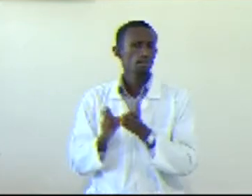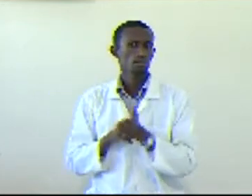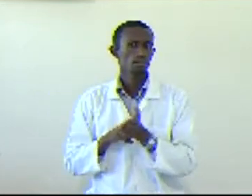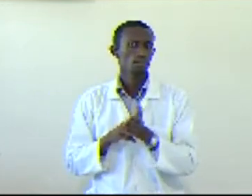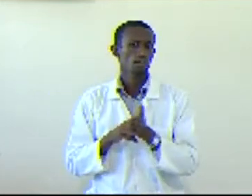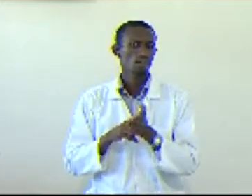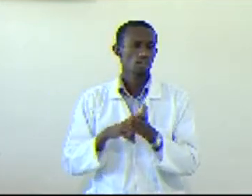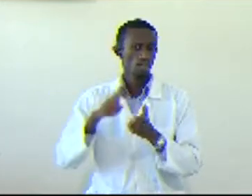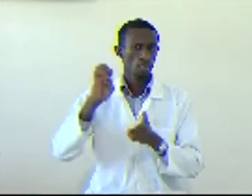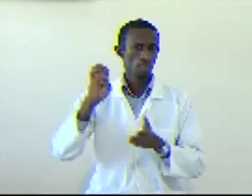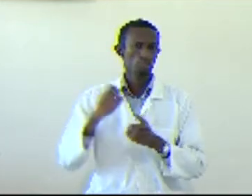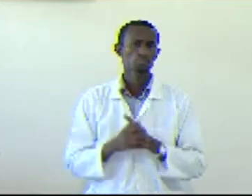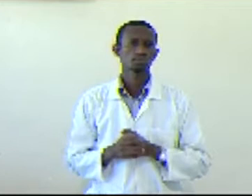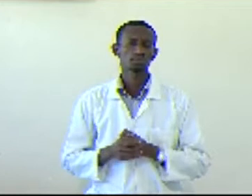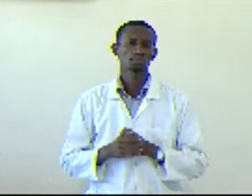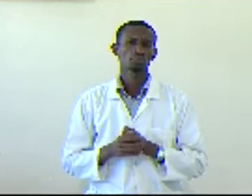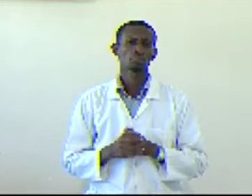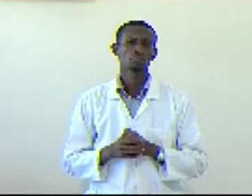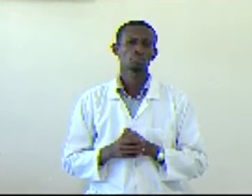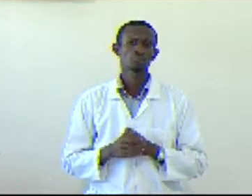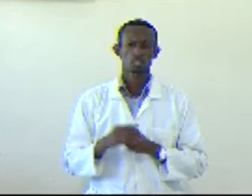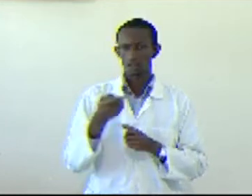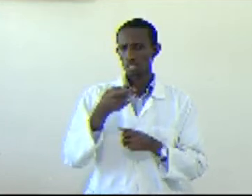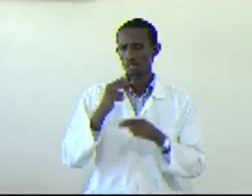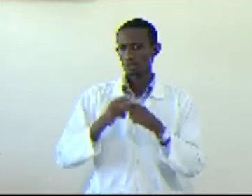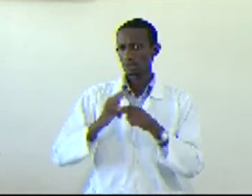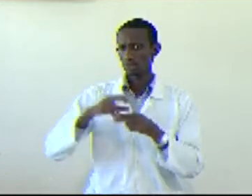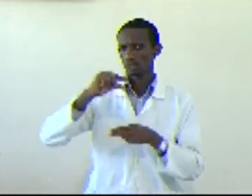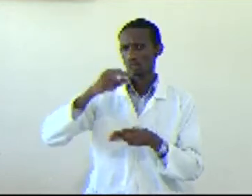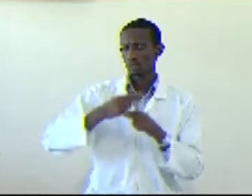what? Good. The